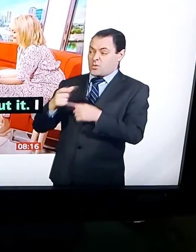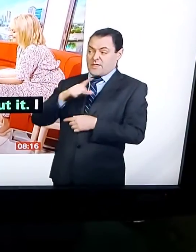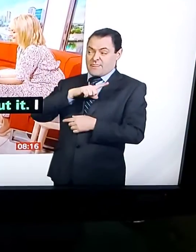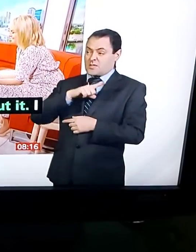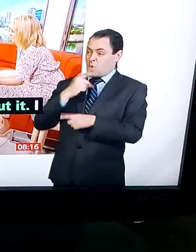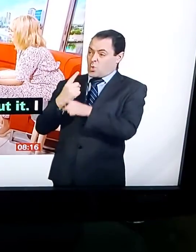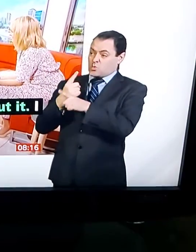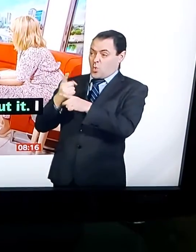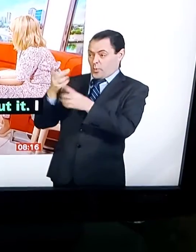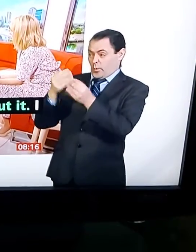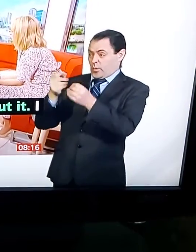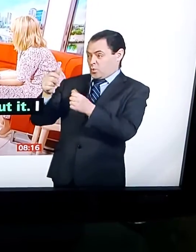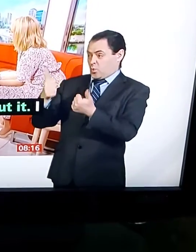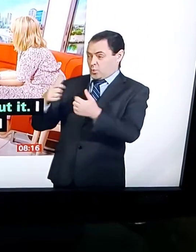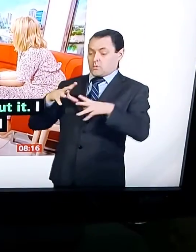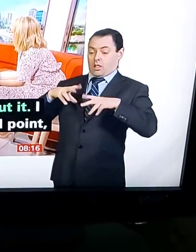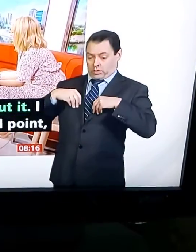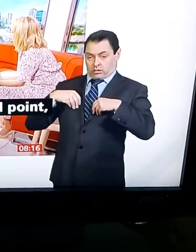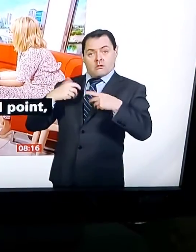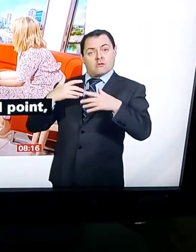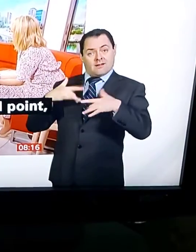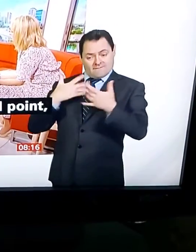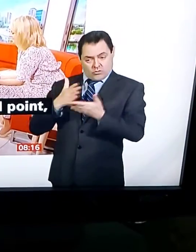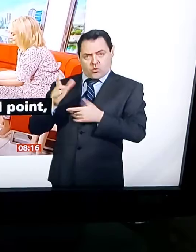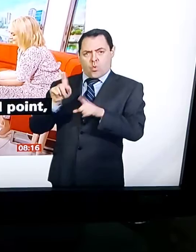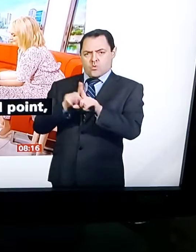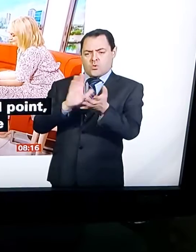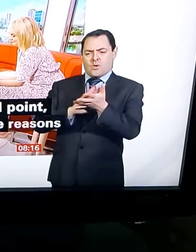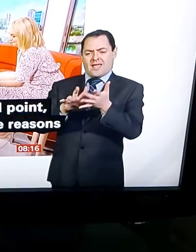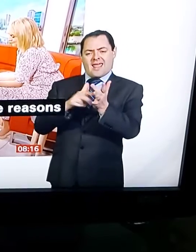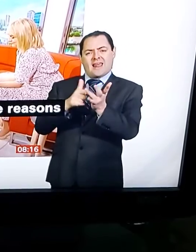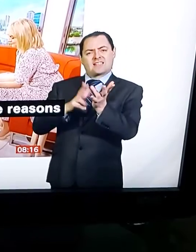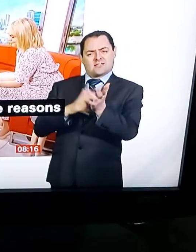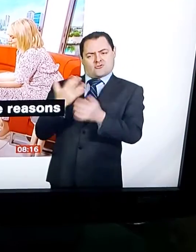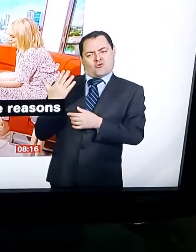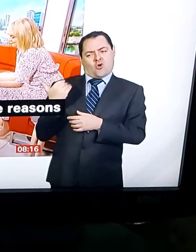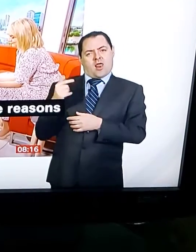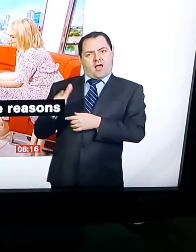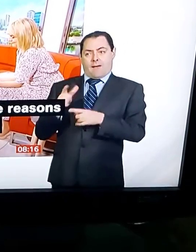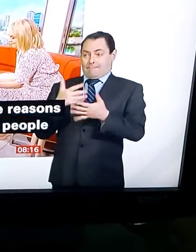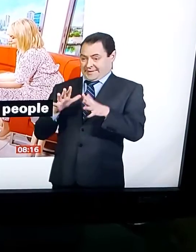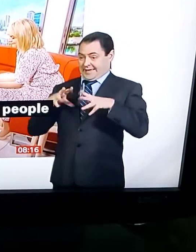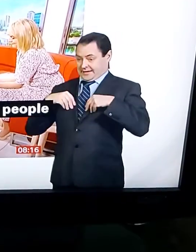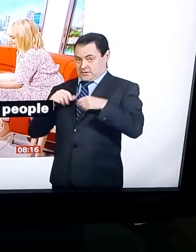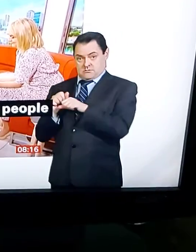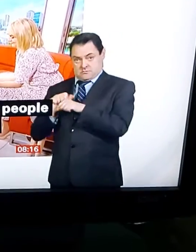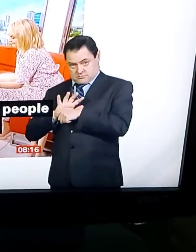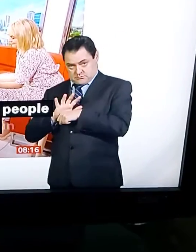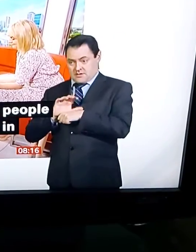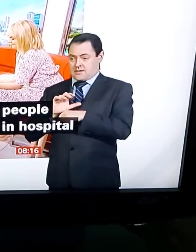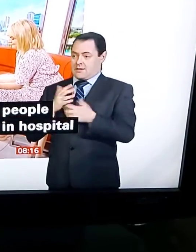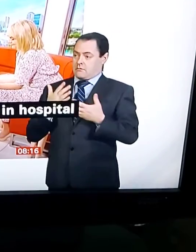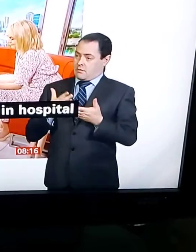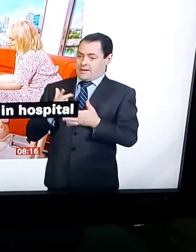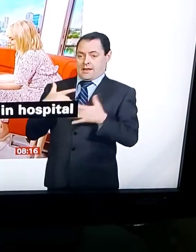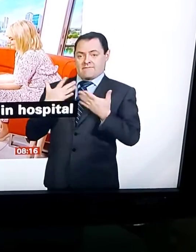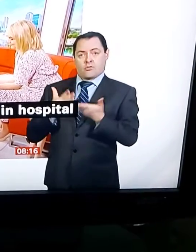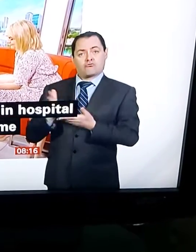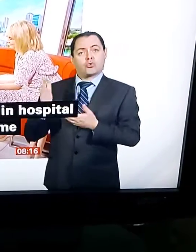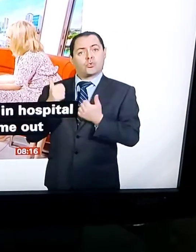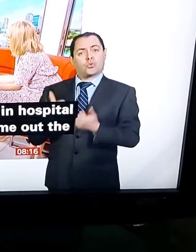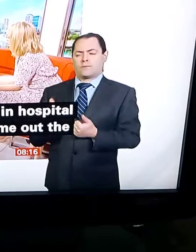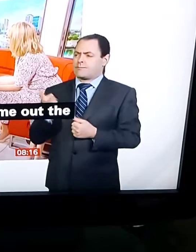talk to people like you and Hilton earlier as well, who've sort of been in hospital with coronavirus and sort of come out the other side. Just to sort of come back to Tracy and